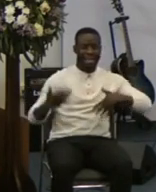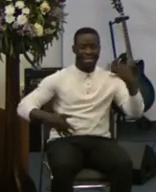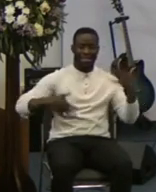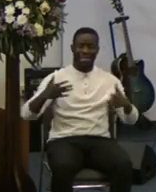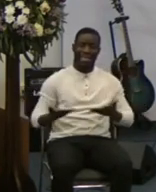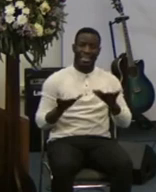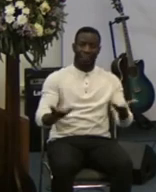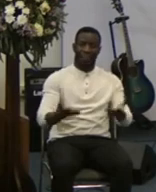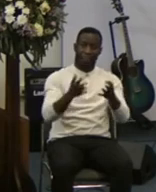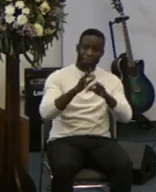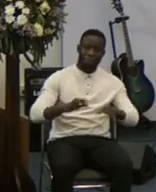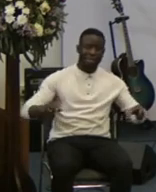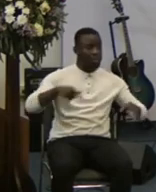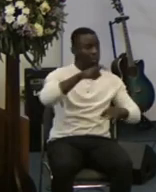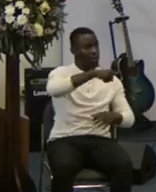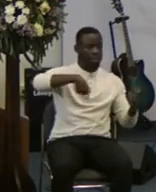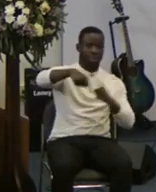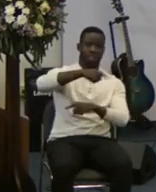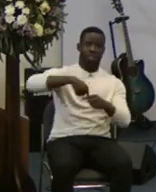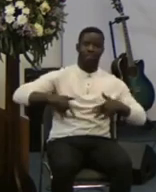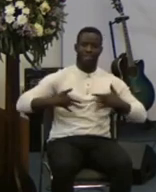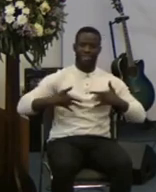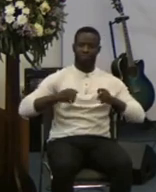Give peace to those who are confused